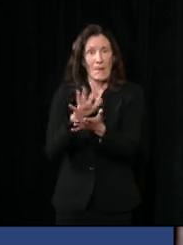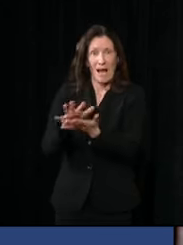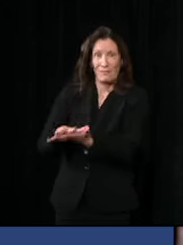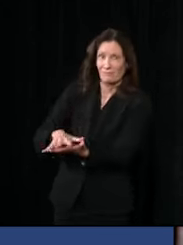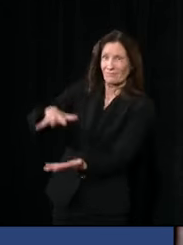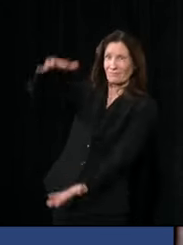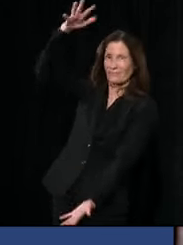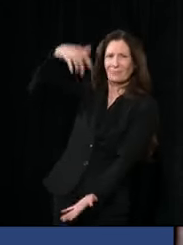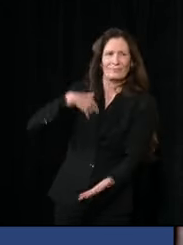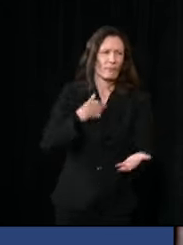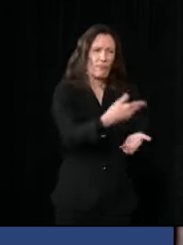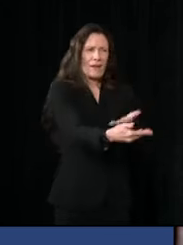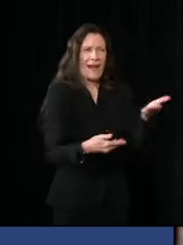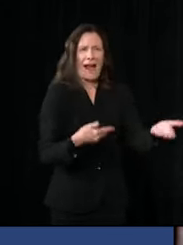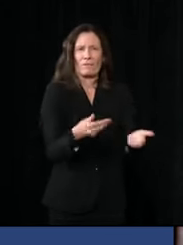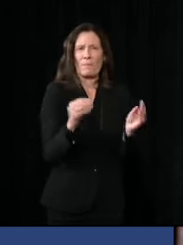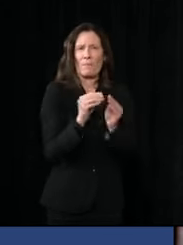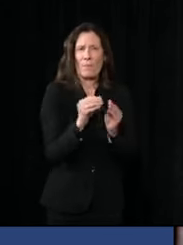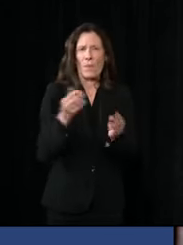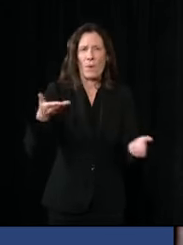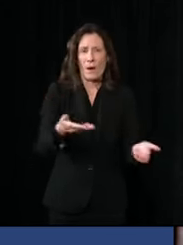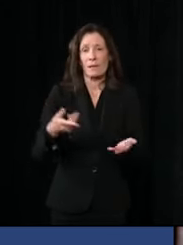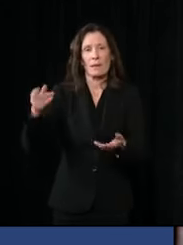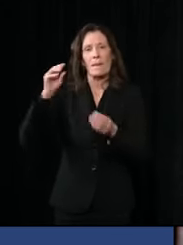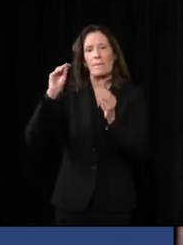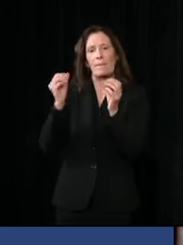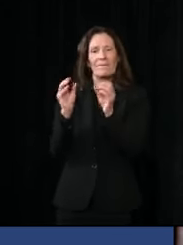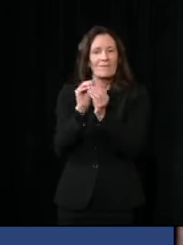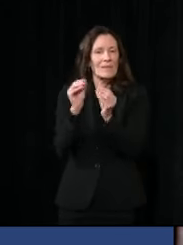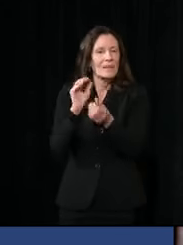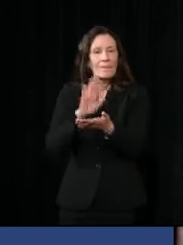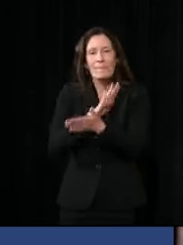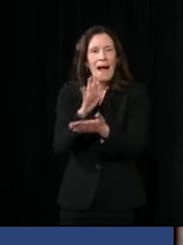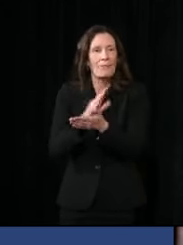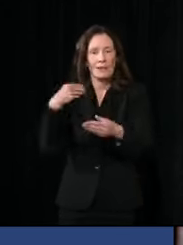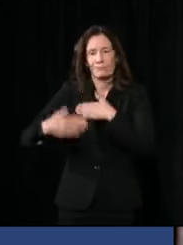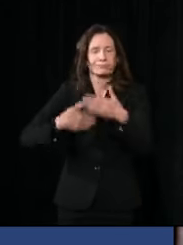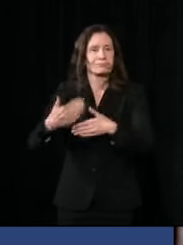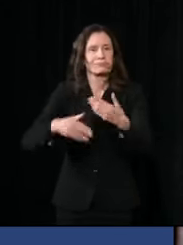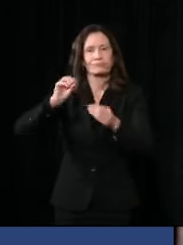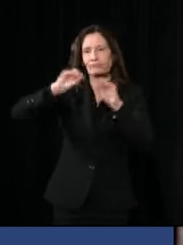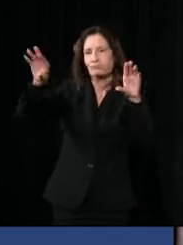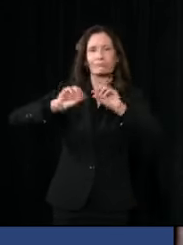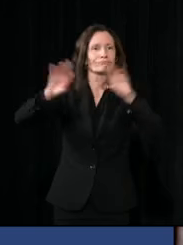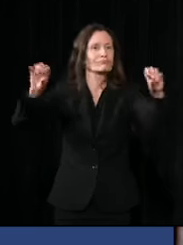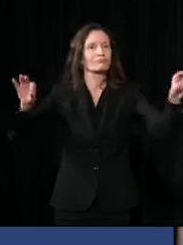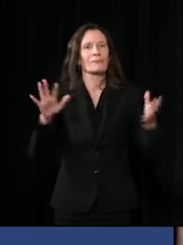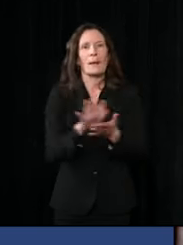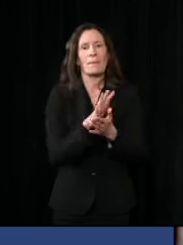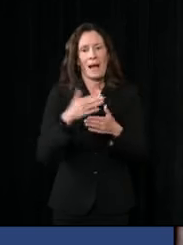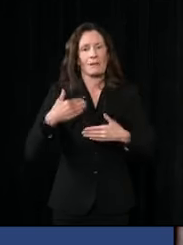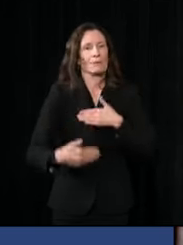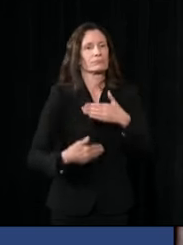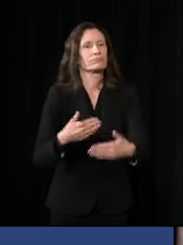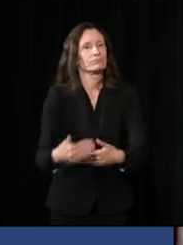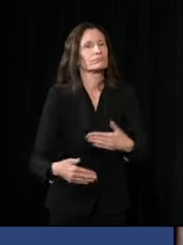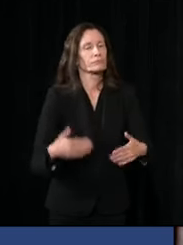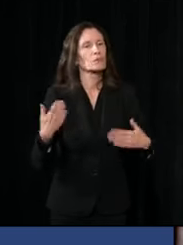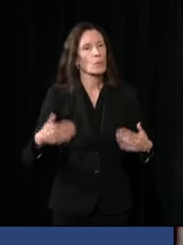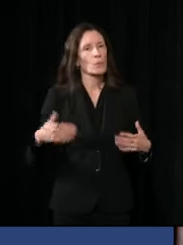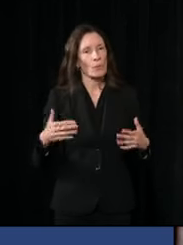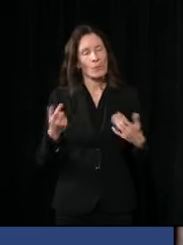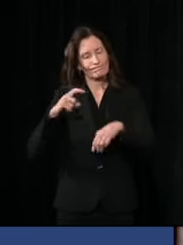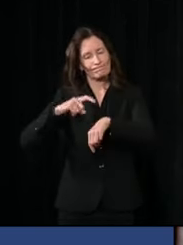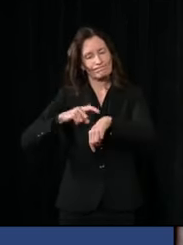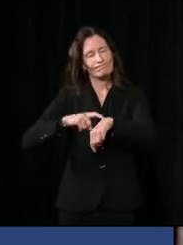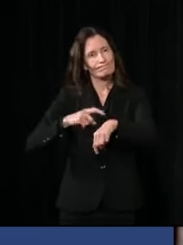to apply, but that they, once the application is in, it's processed in a timely fashion. And we've even added people